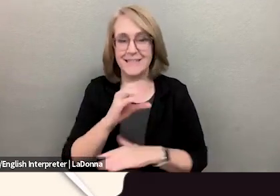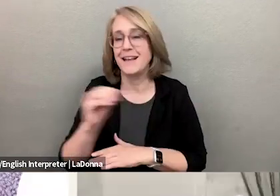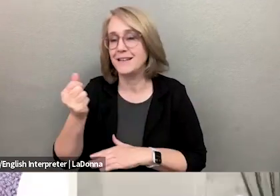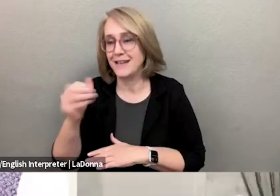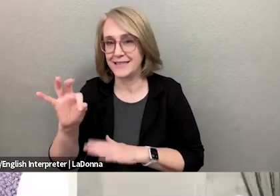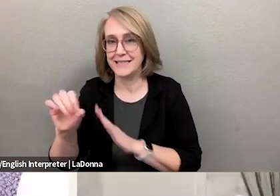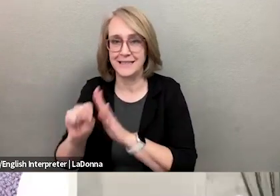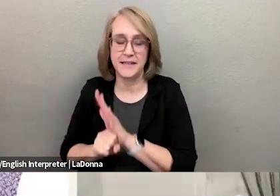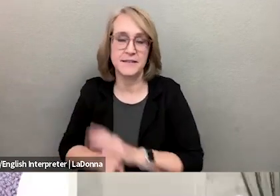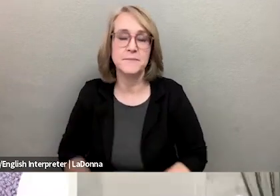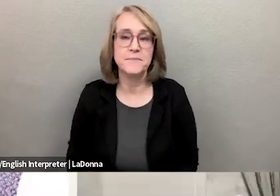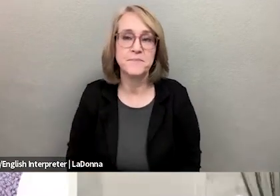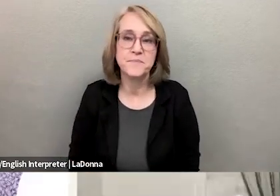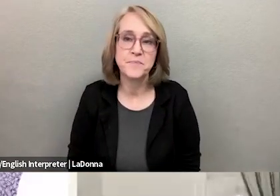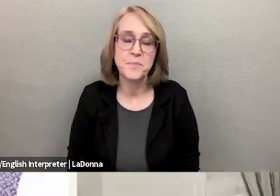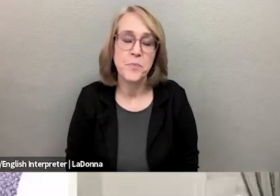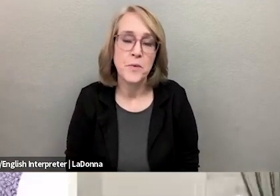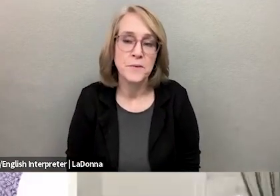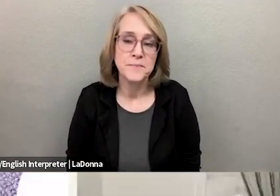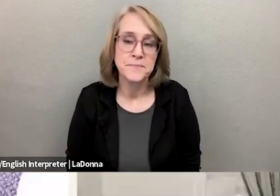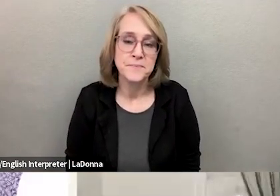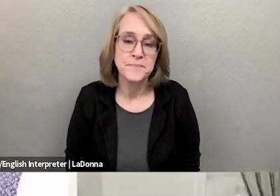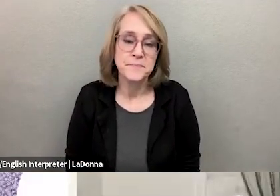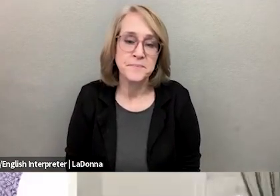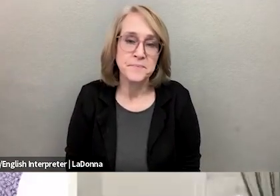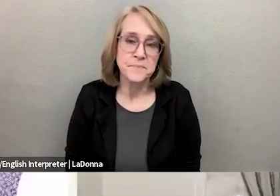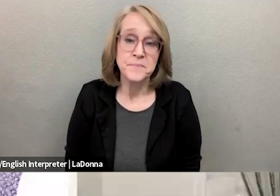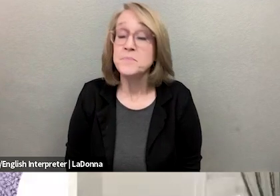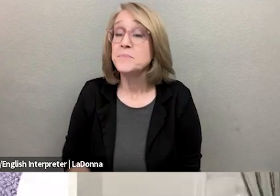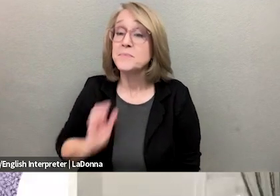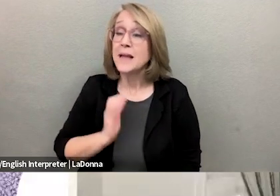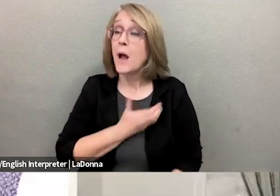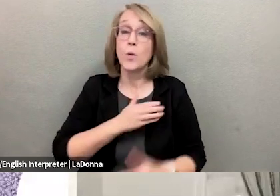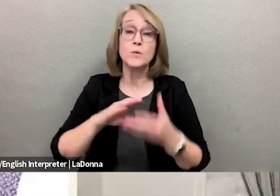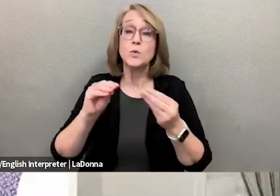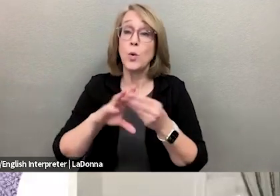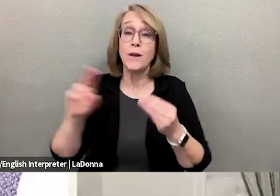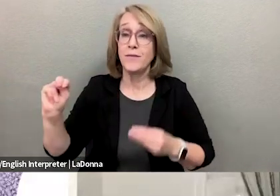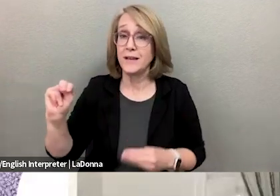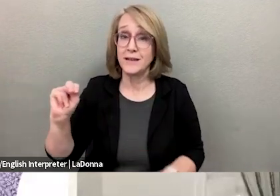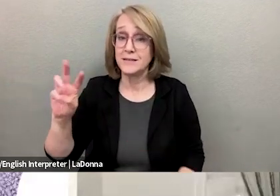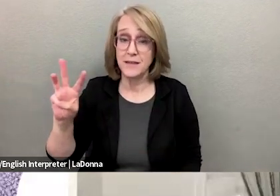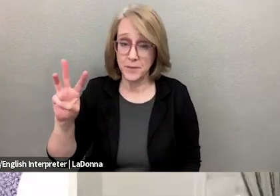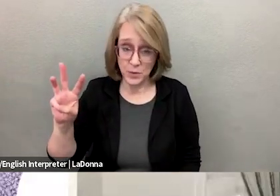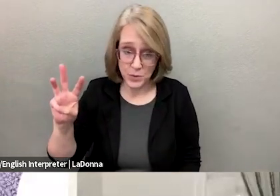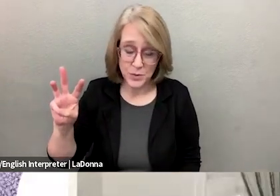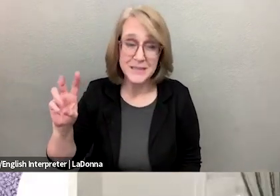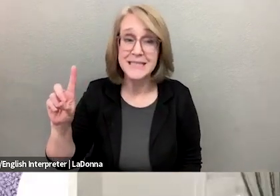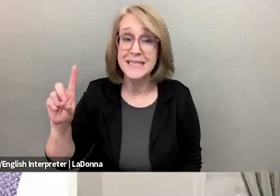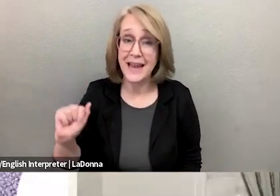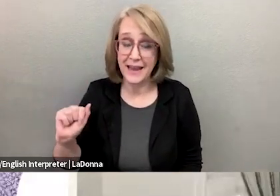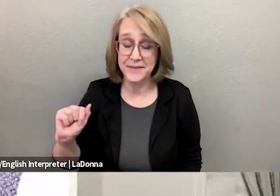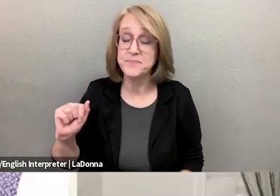Next slide. Part of the origin story of NDWA is really understanding